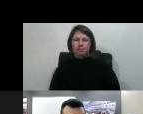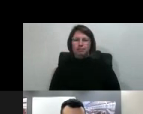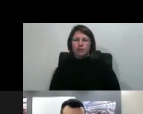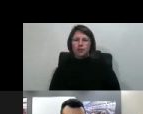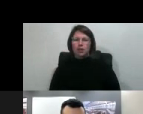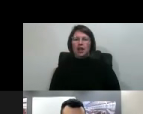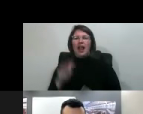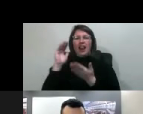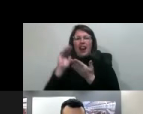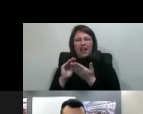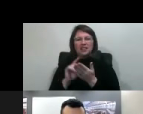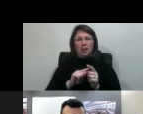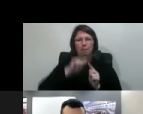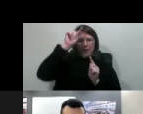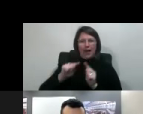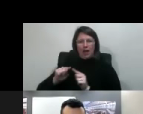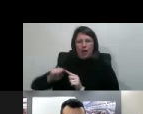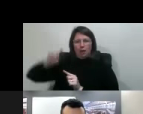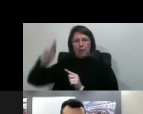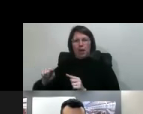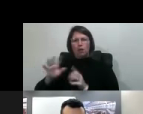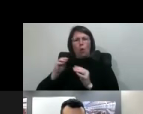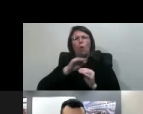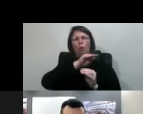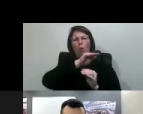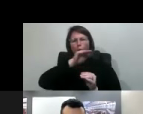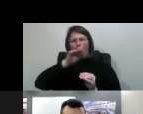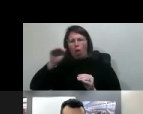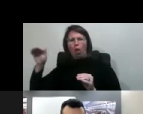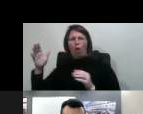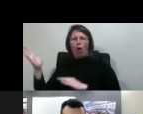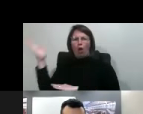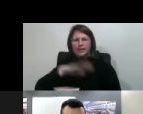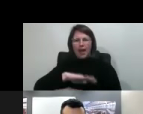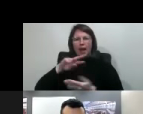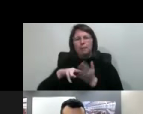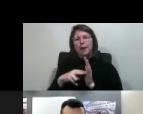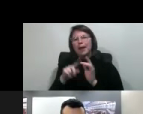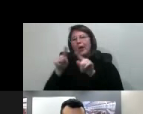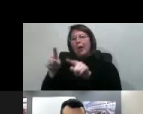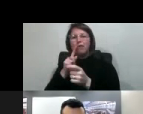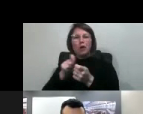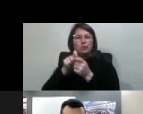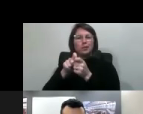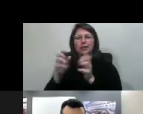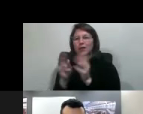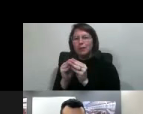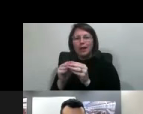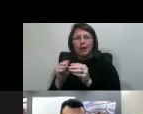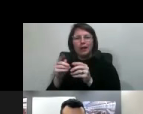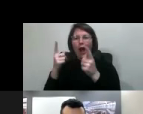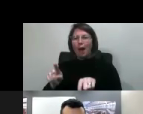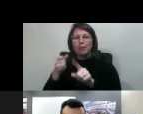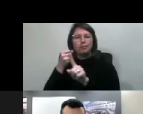peak trains, more all day service. And so if you're gonna be coming in, you know, maybe to a business meeting at 10 in the morning, maybe we